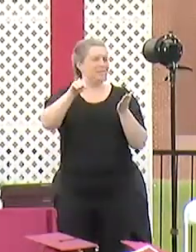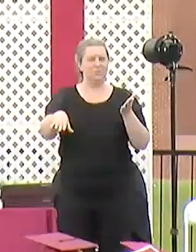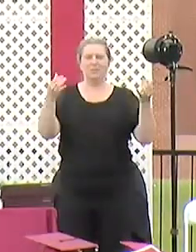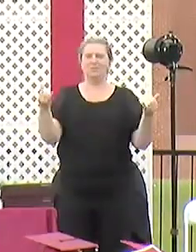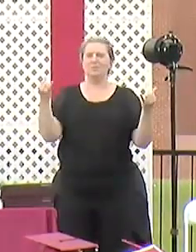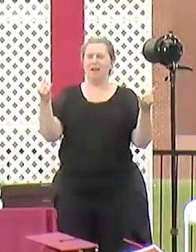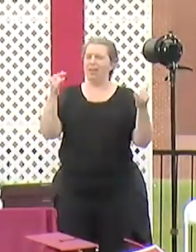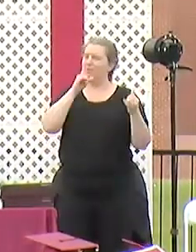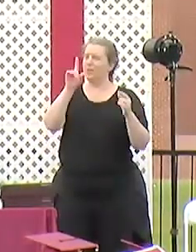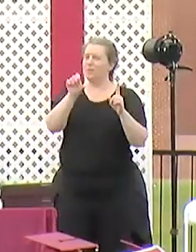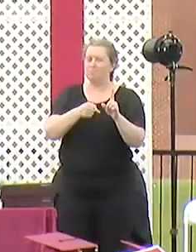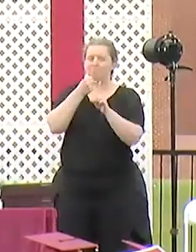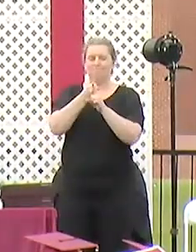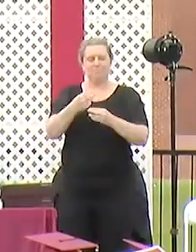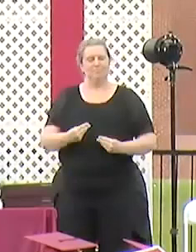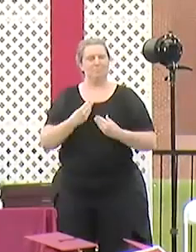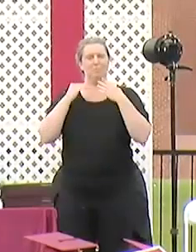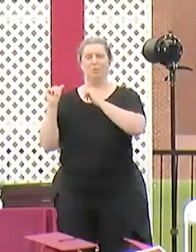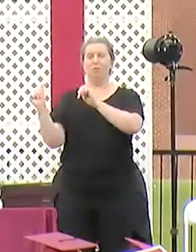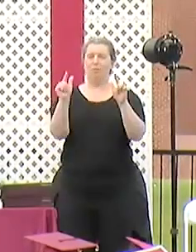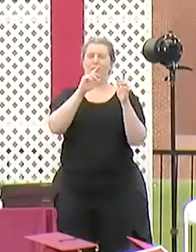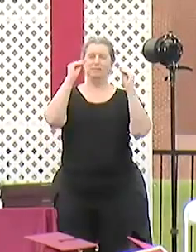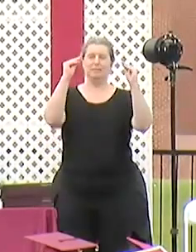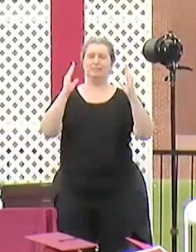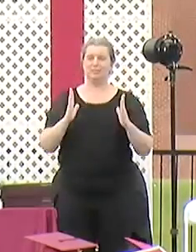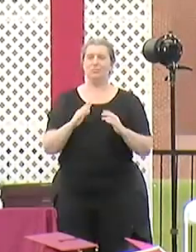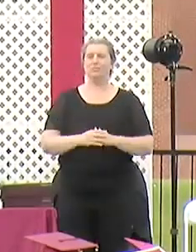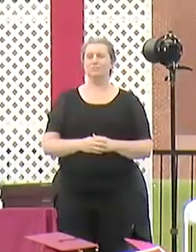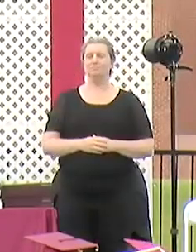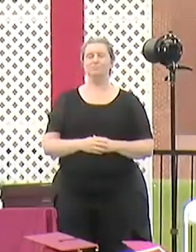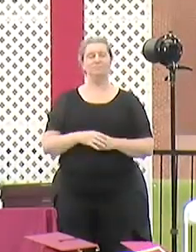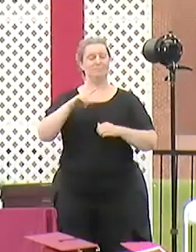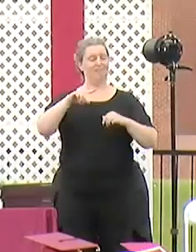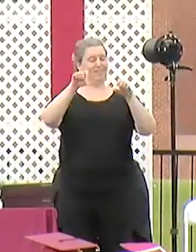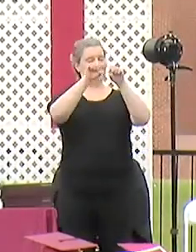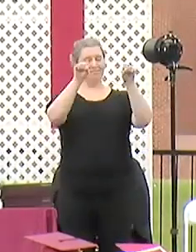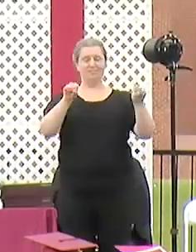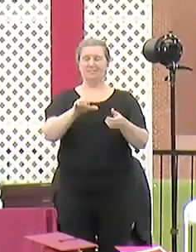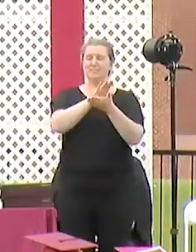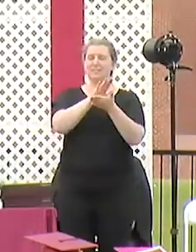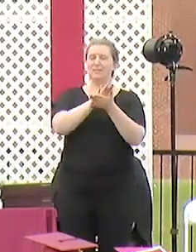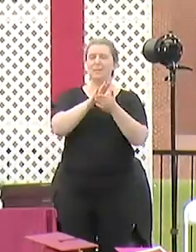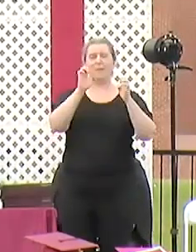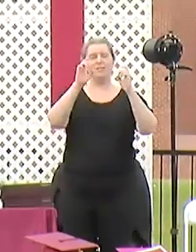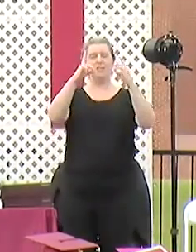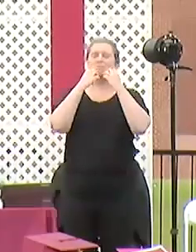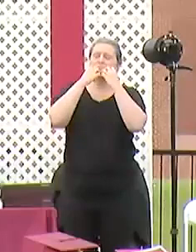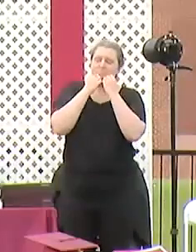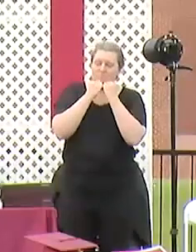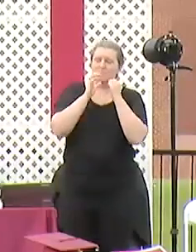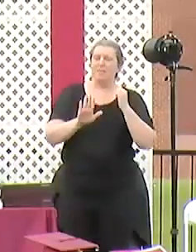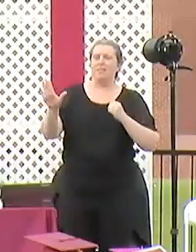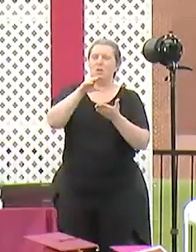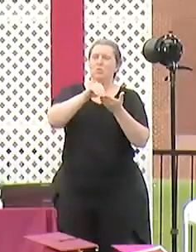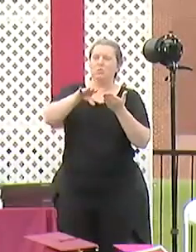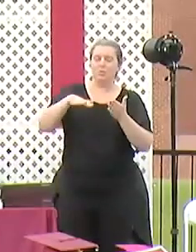have been impacted and inspired by these teachers as well. Granby Public School System has educators that care about their students and the quality